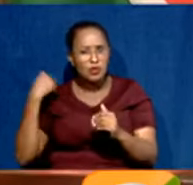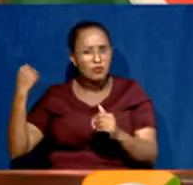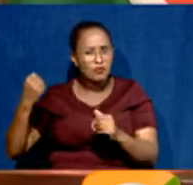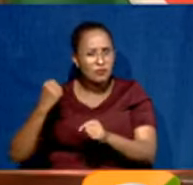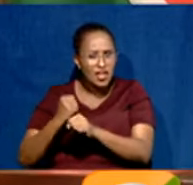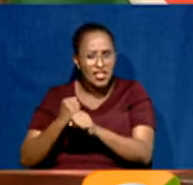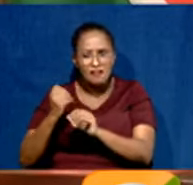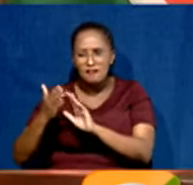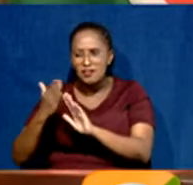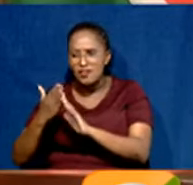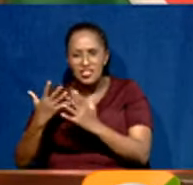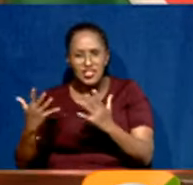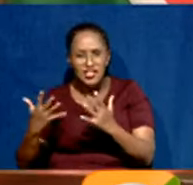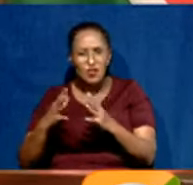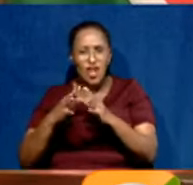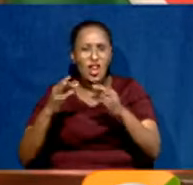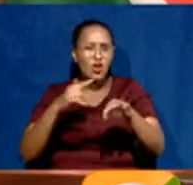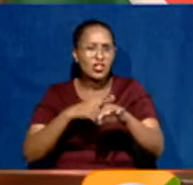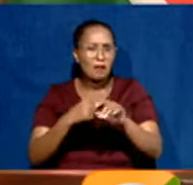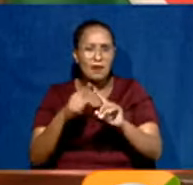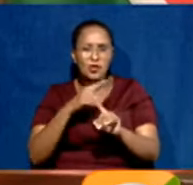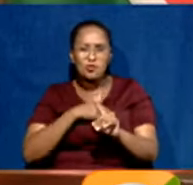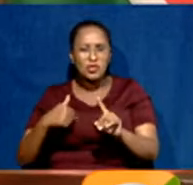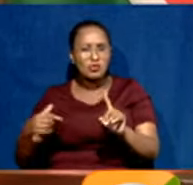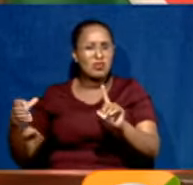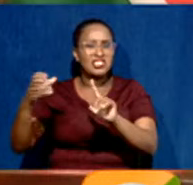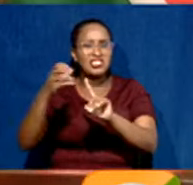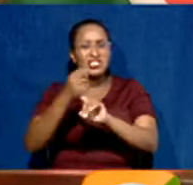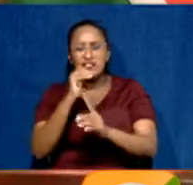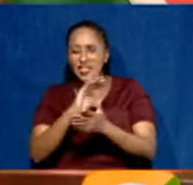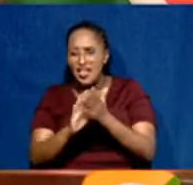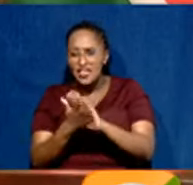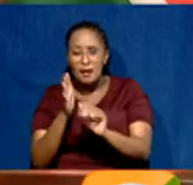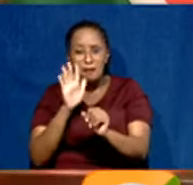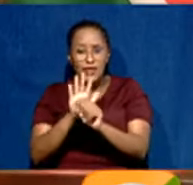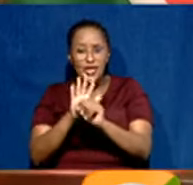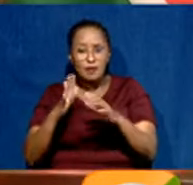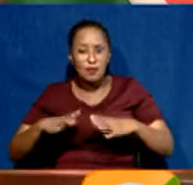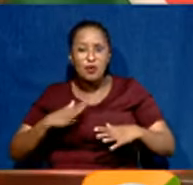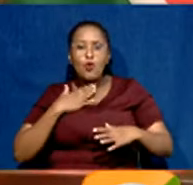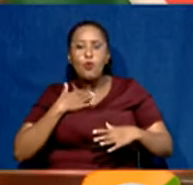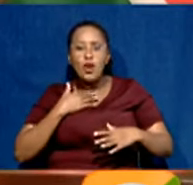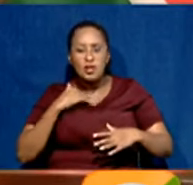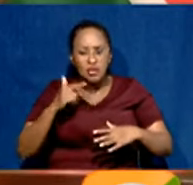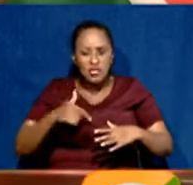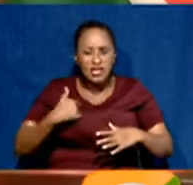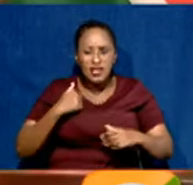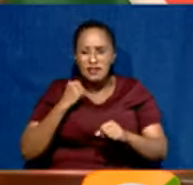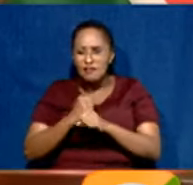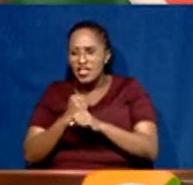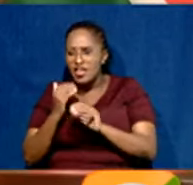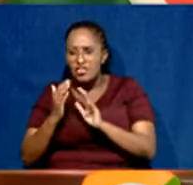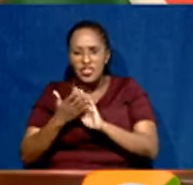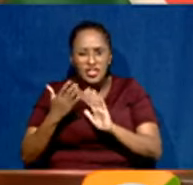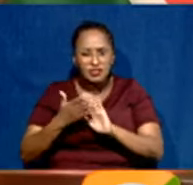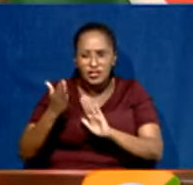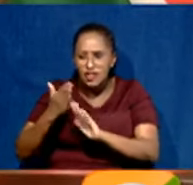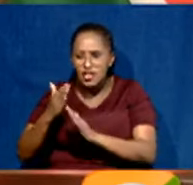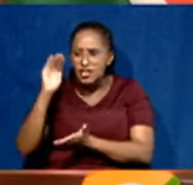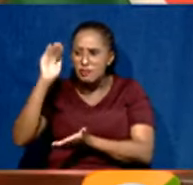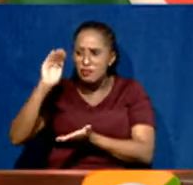fixes for a long time and we haven't gotten it right. Many people wanted me to do a quick fix by